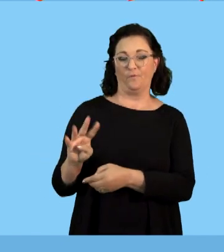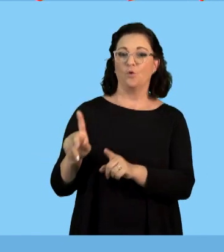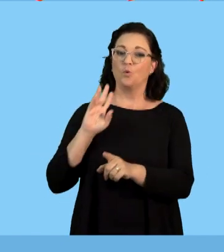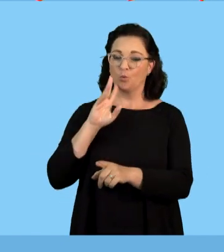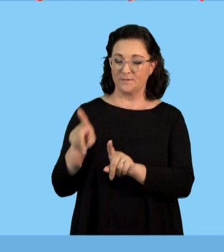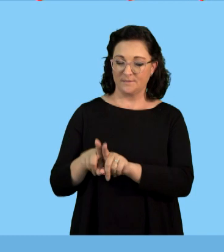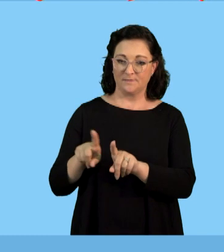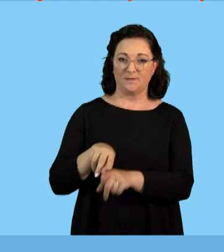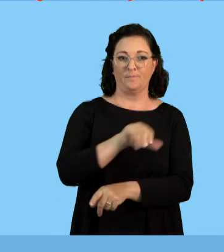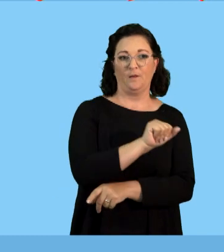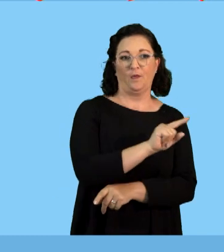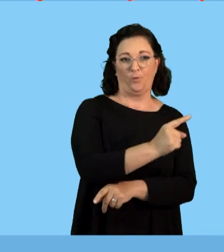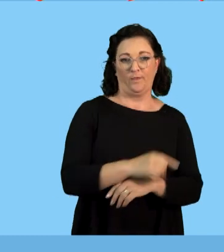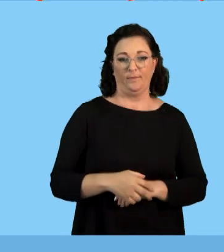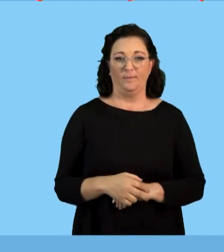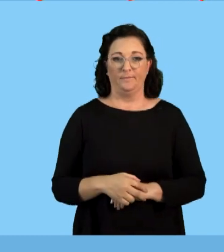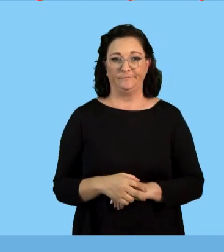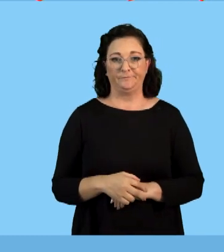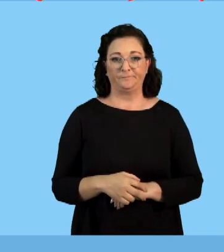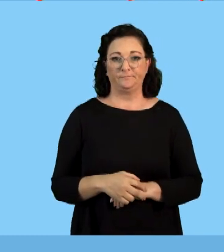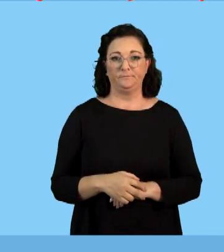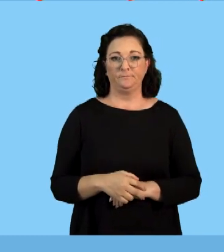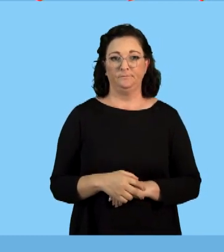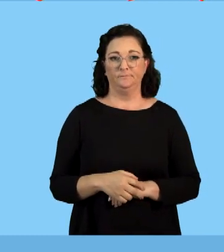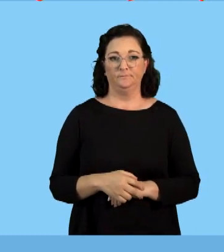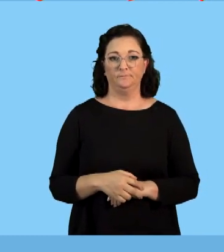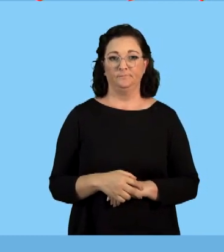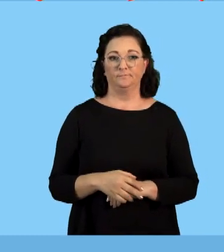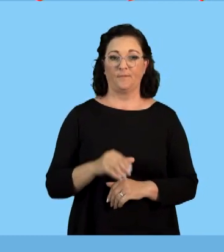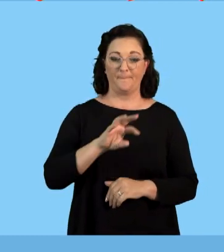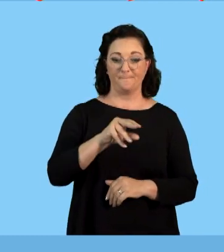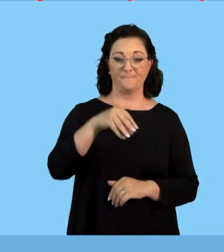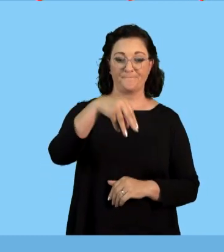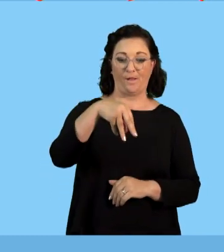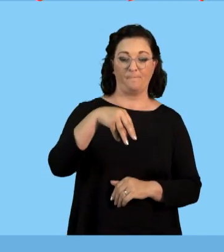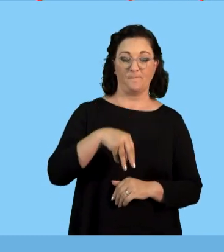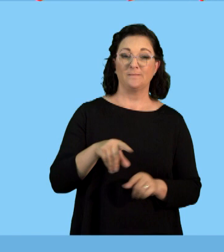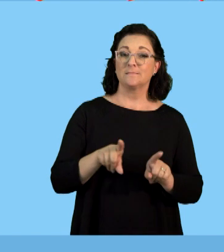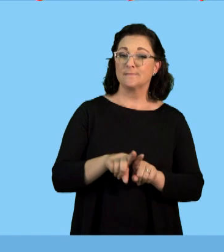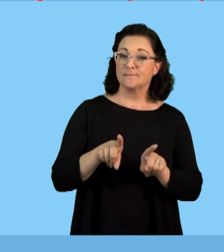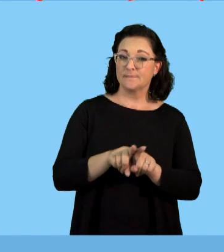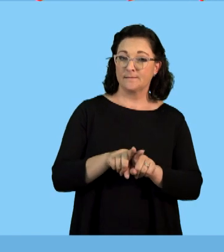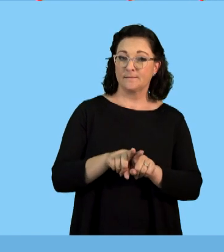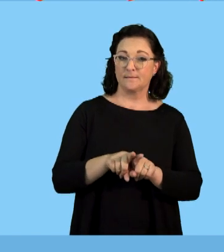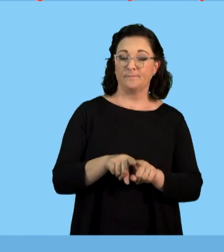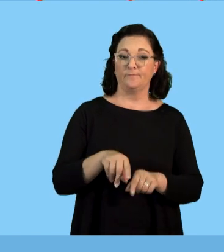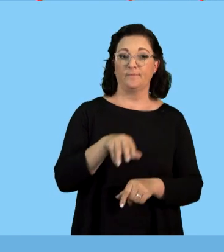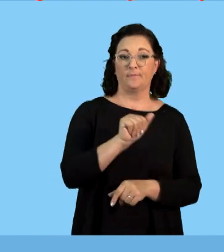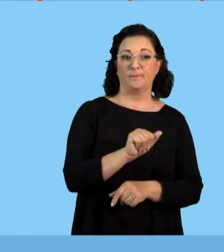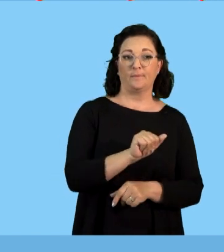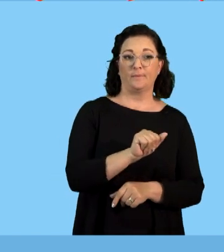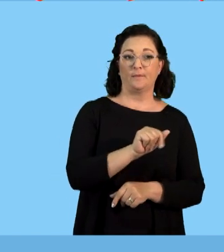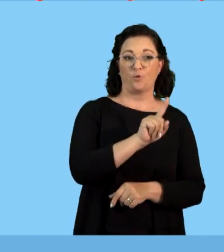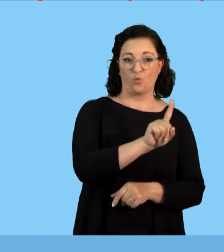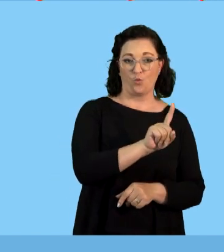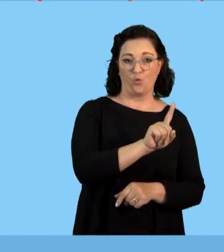circuit started with initially. So in summary, what we're saying is, if these two bulbs are identical, the